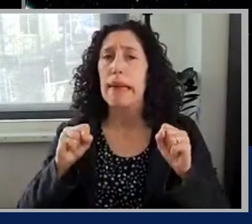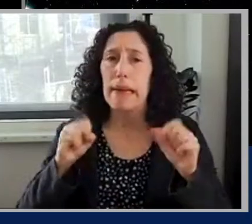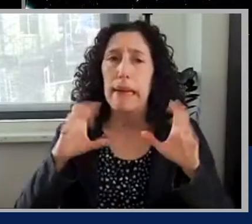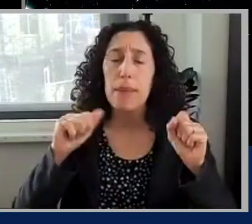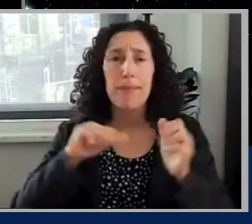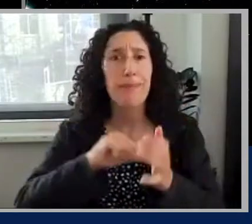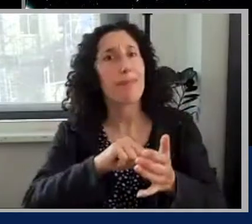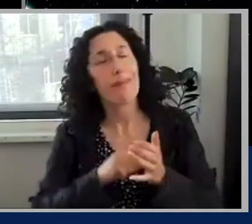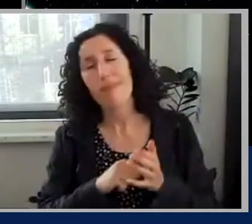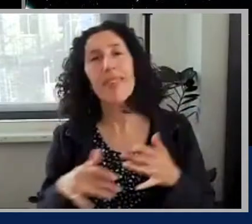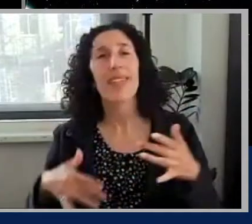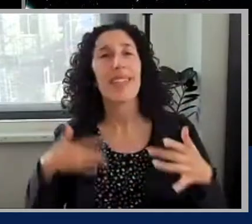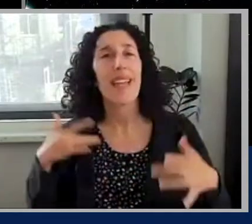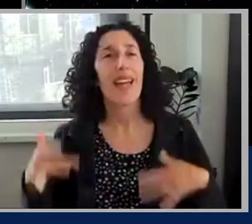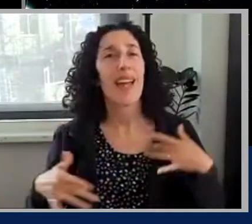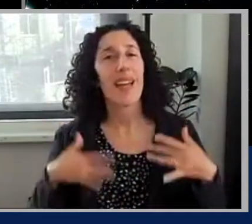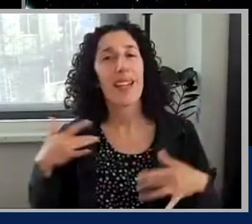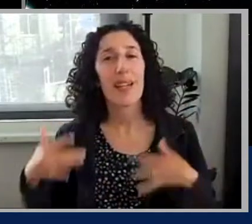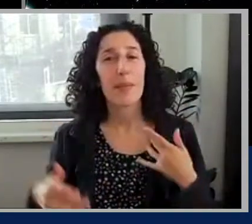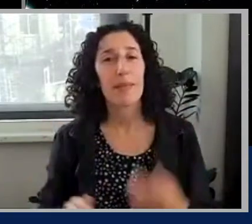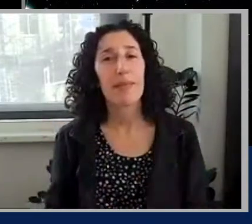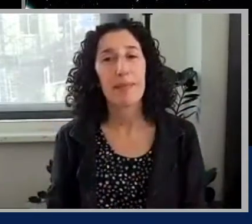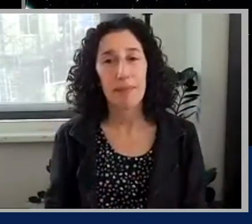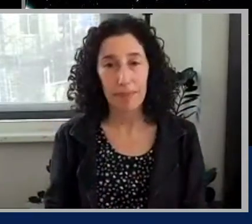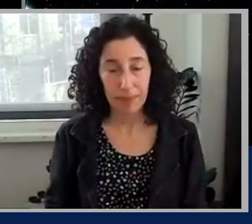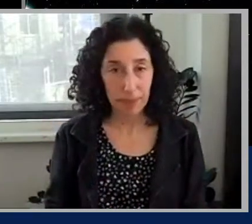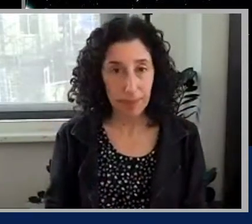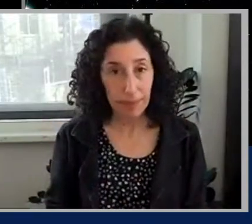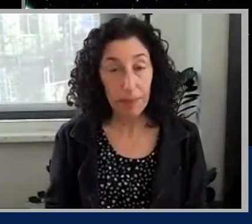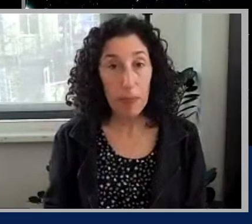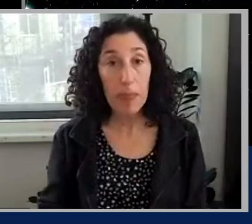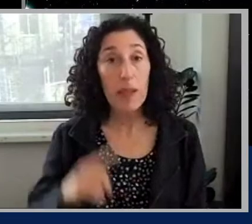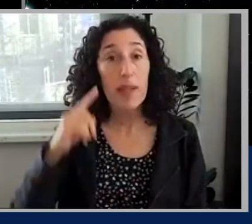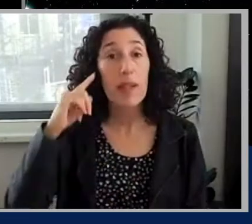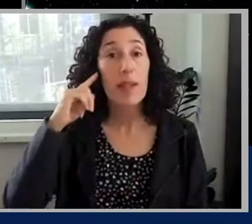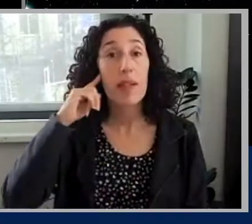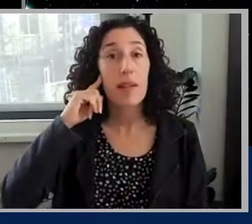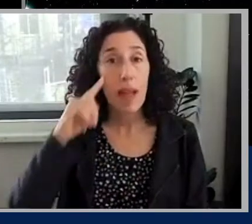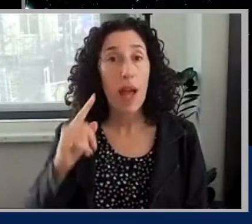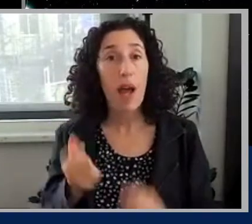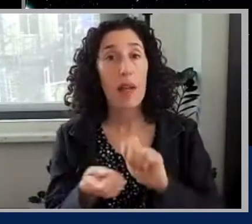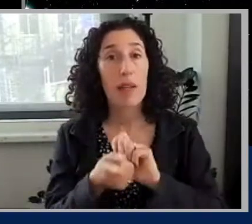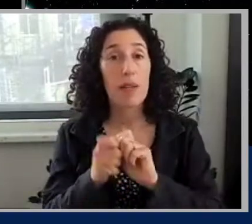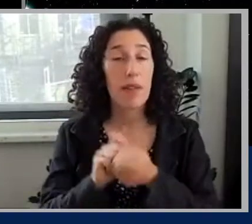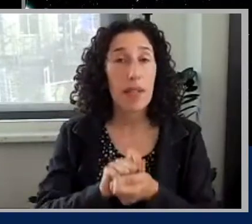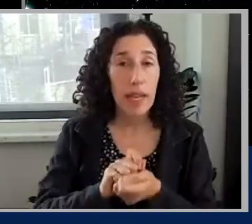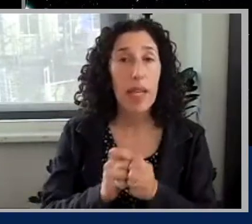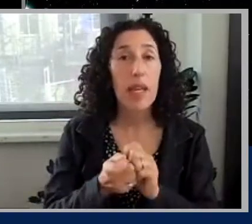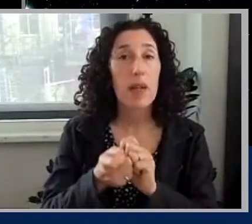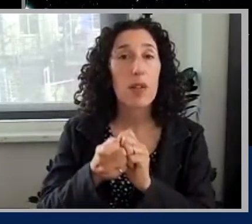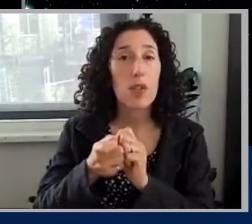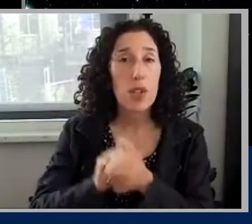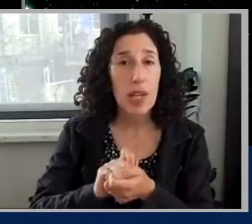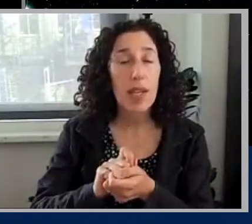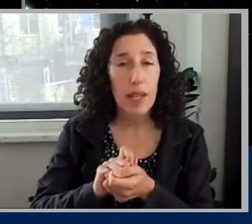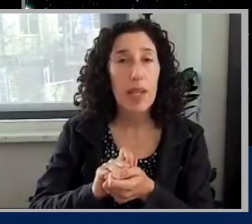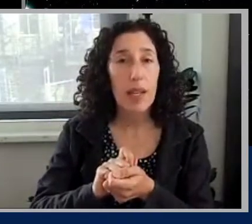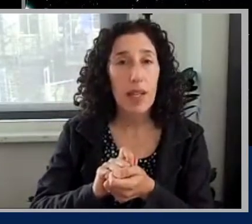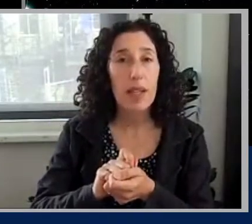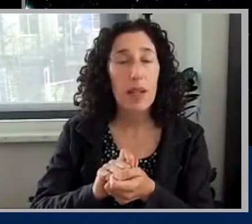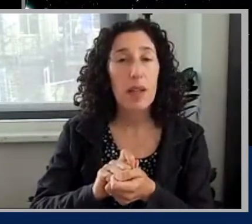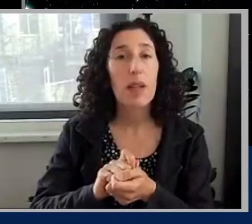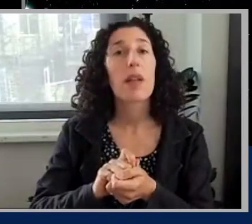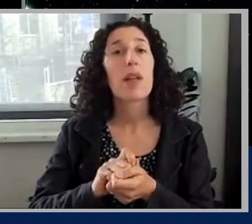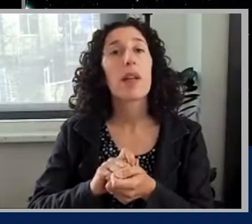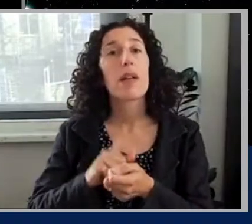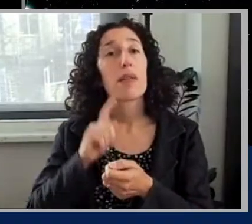exciting because the idea that a sonification that had been created for and with people who are blind or low